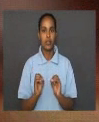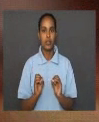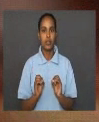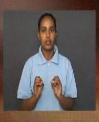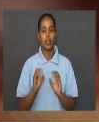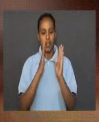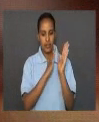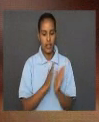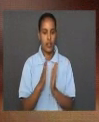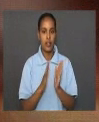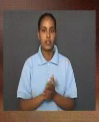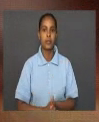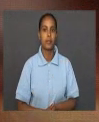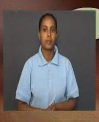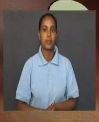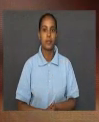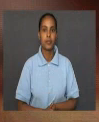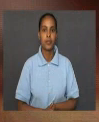Students, let's get ready.